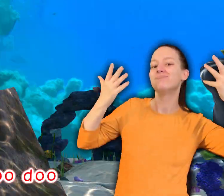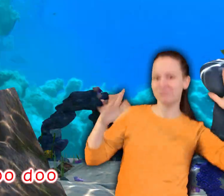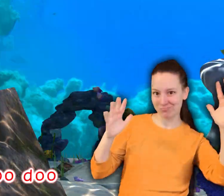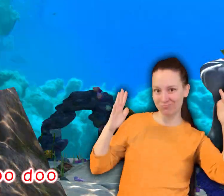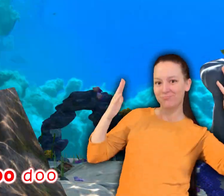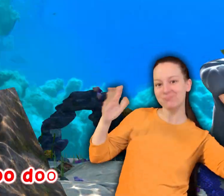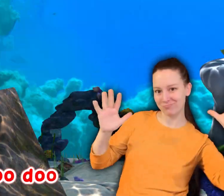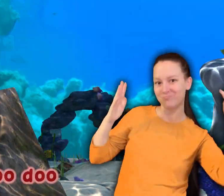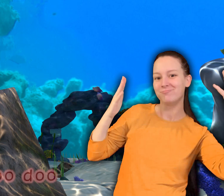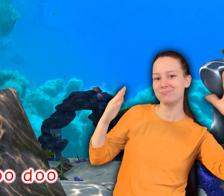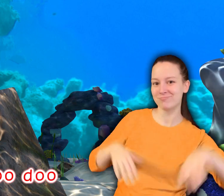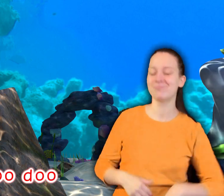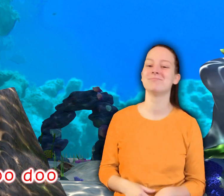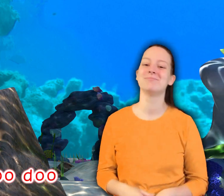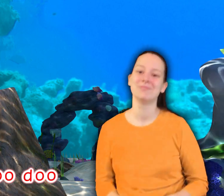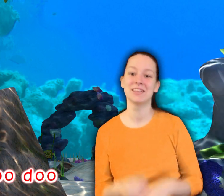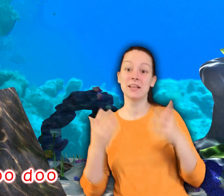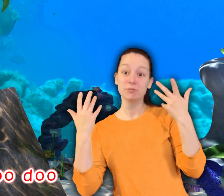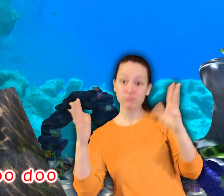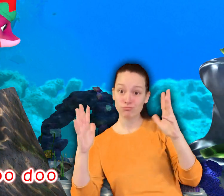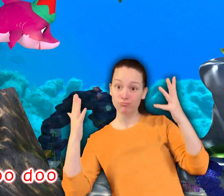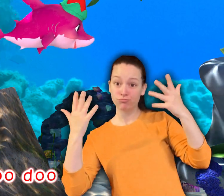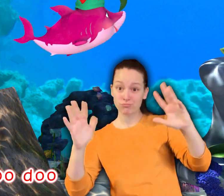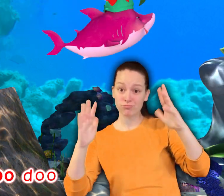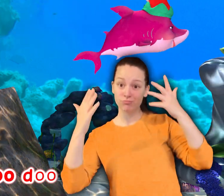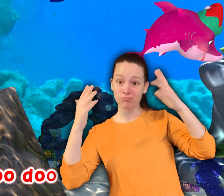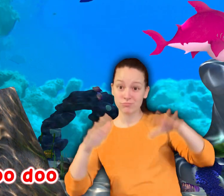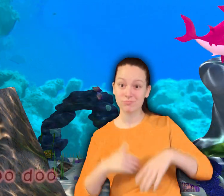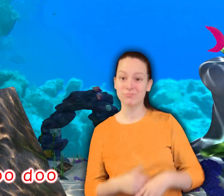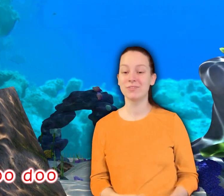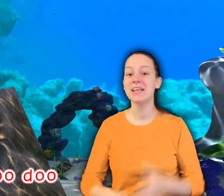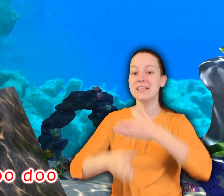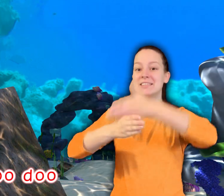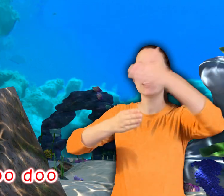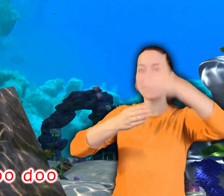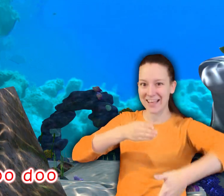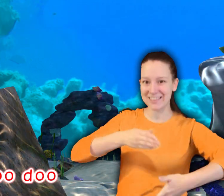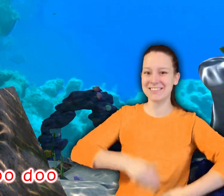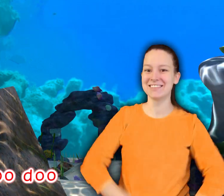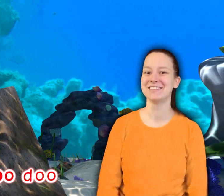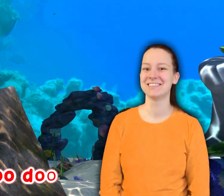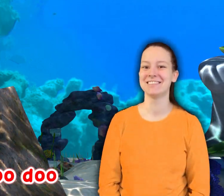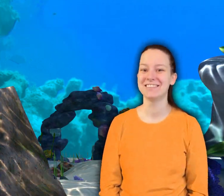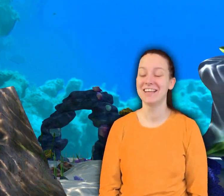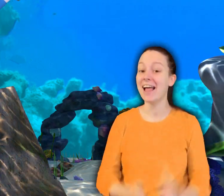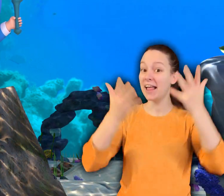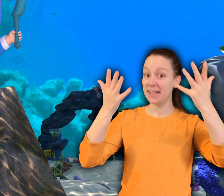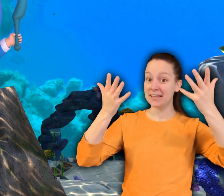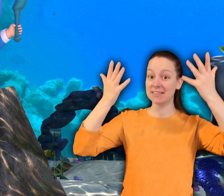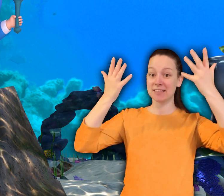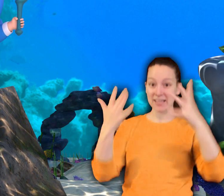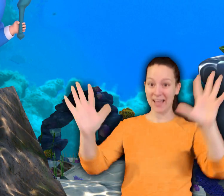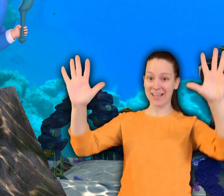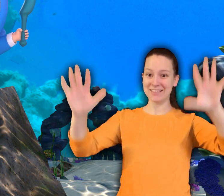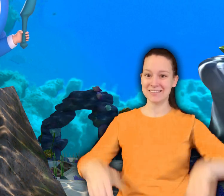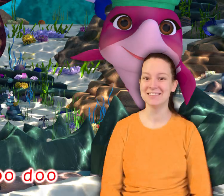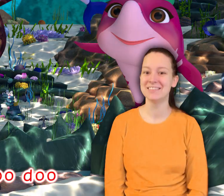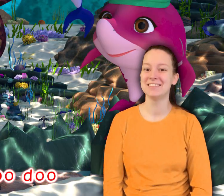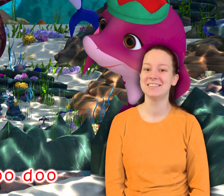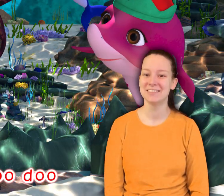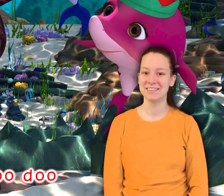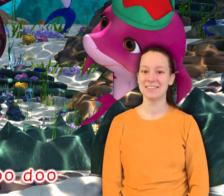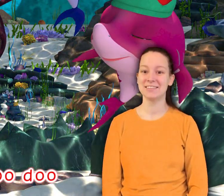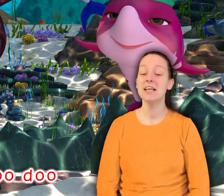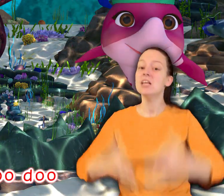It's The End do do do do it's the end do doo do do it's the end do do do do it's the